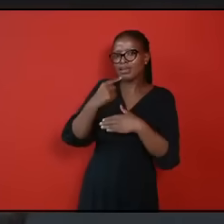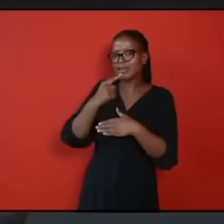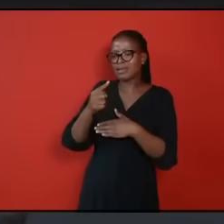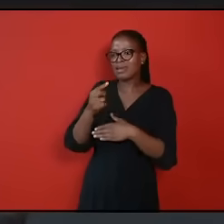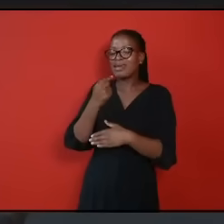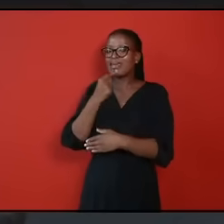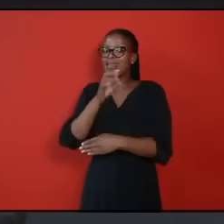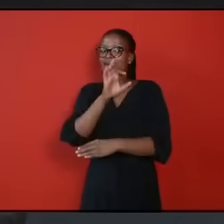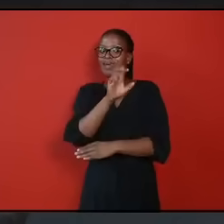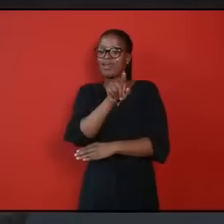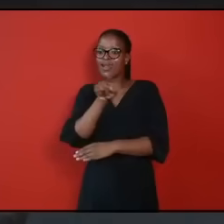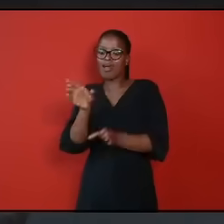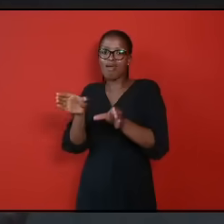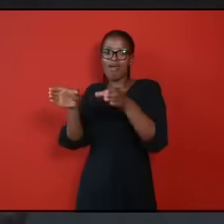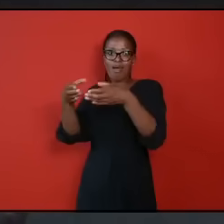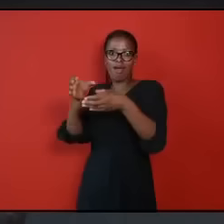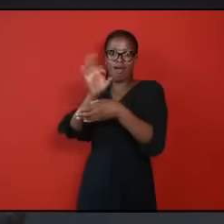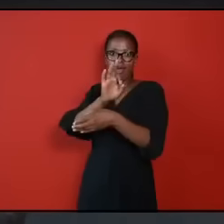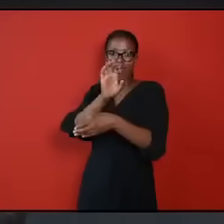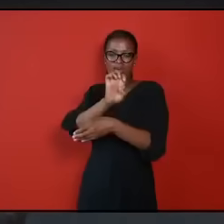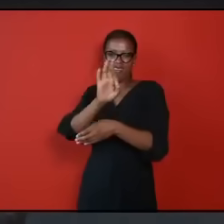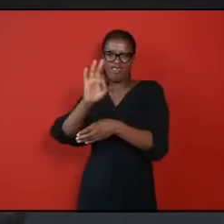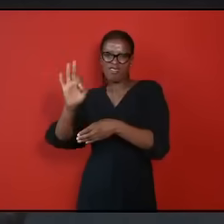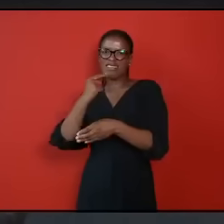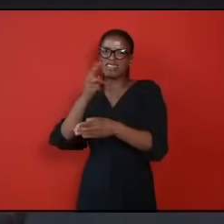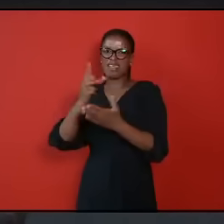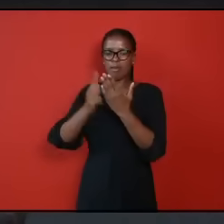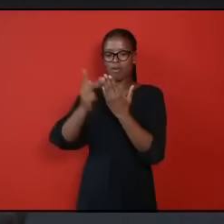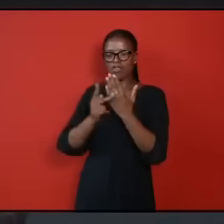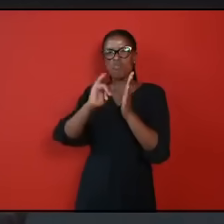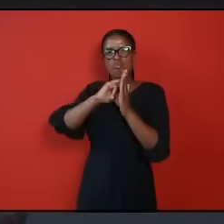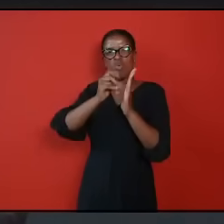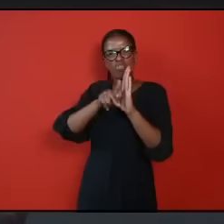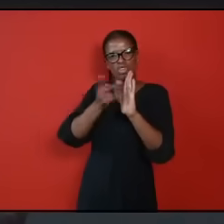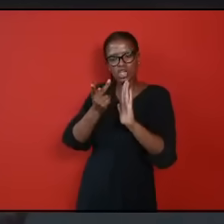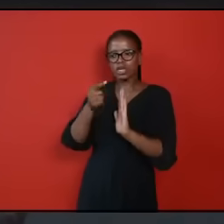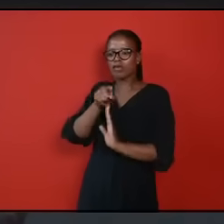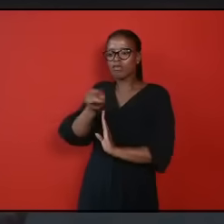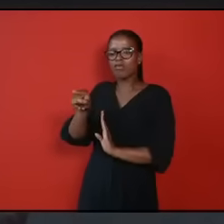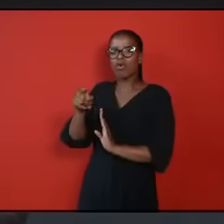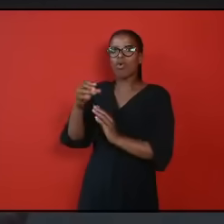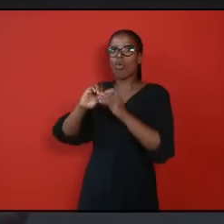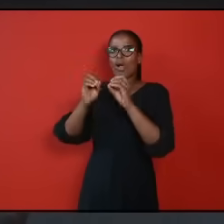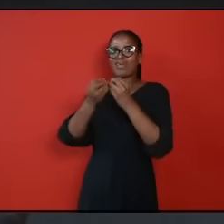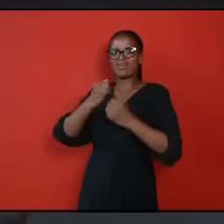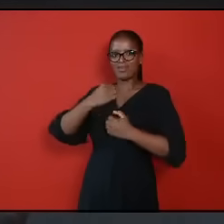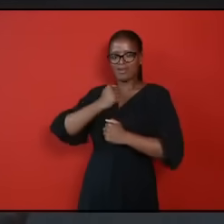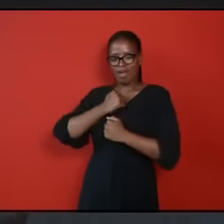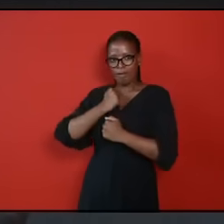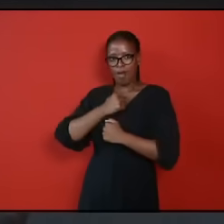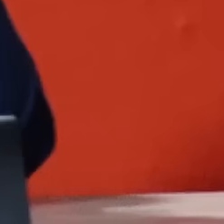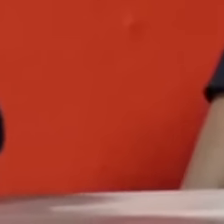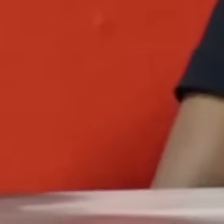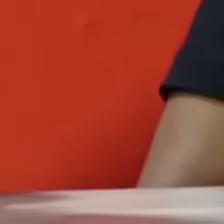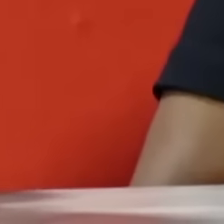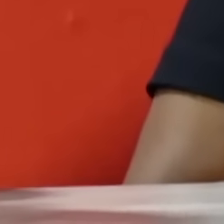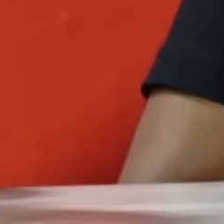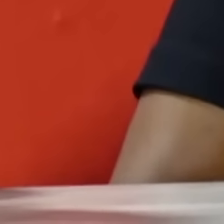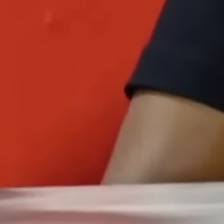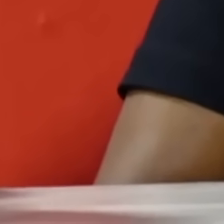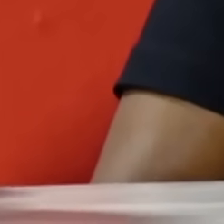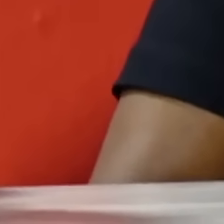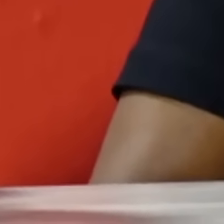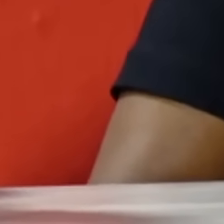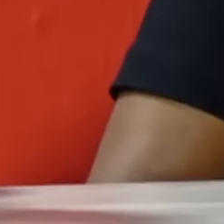the EFF have said that this is a collective project of the organization. And my last question, we know that the country was under a dark